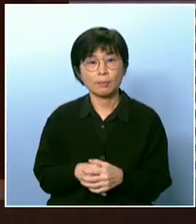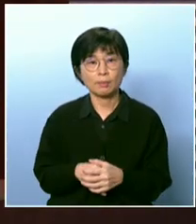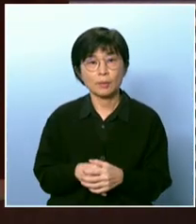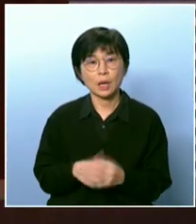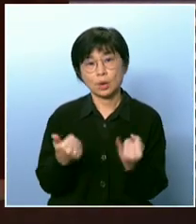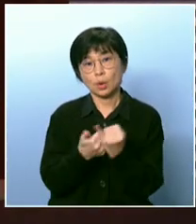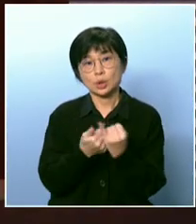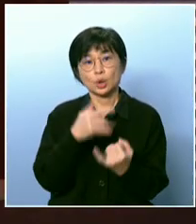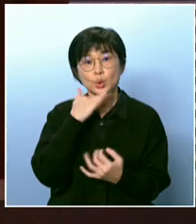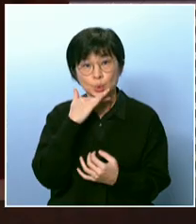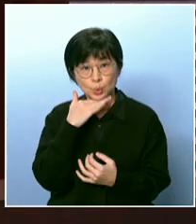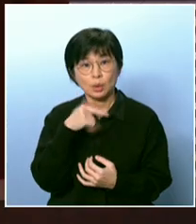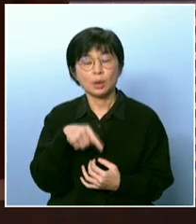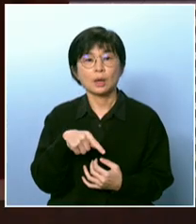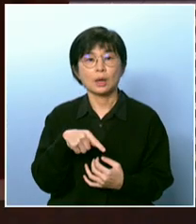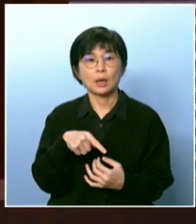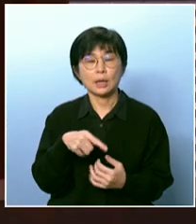better support. Ms. Zhou Chen.